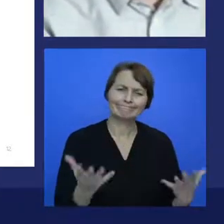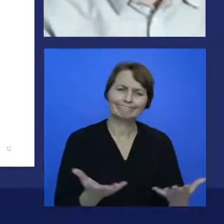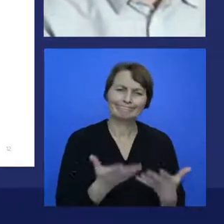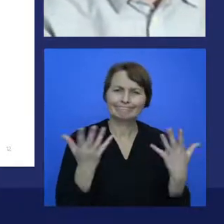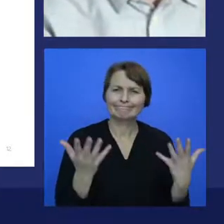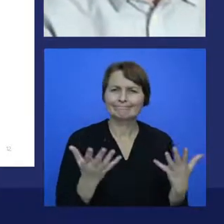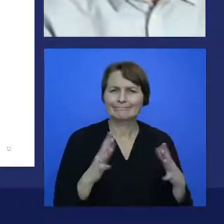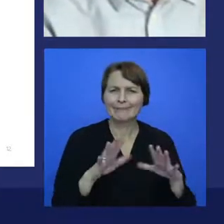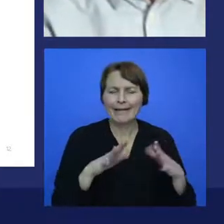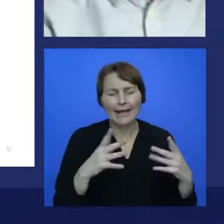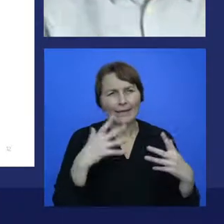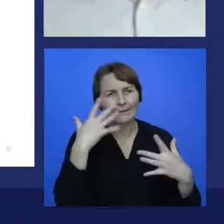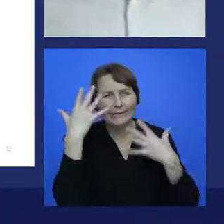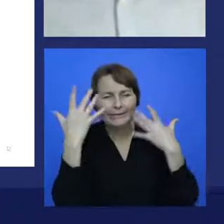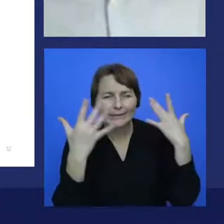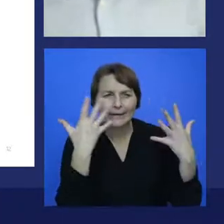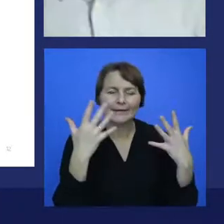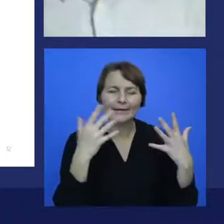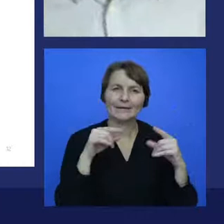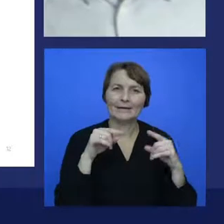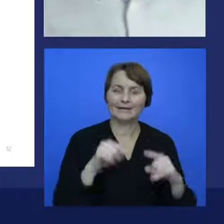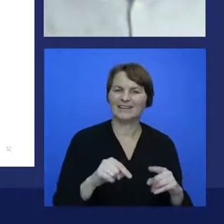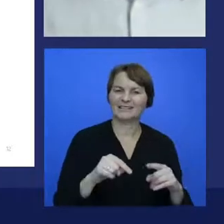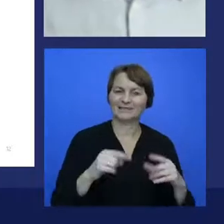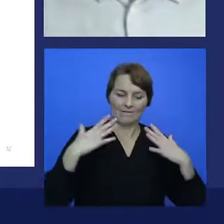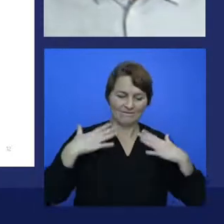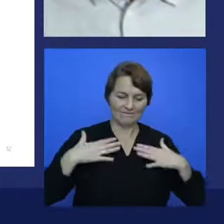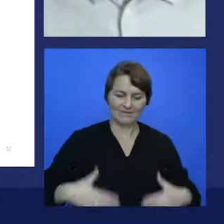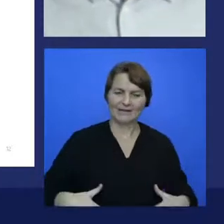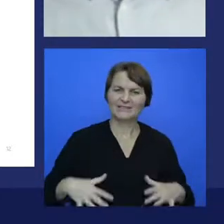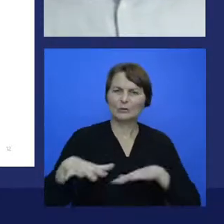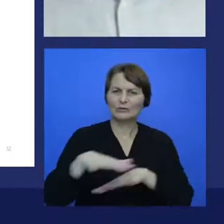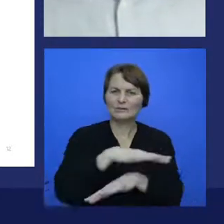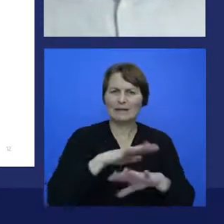different ways of thinking about using physical spaces again.